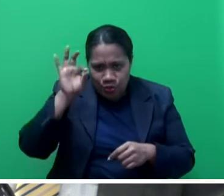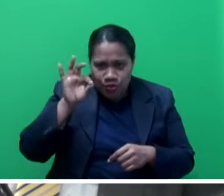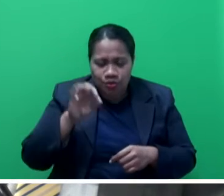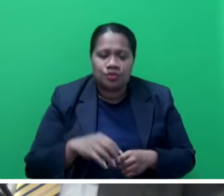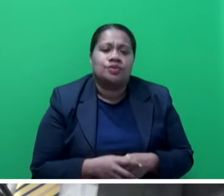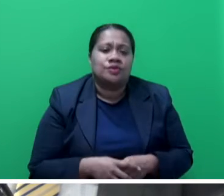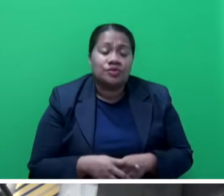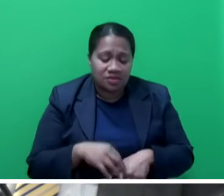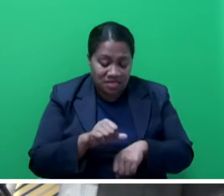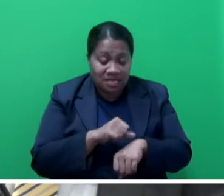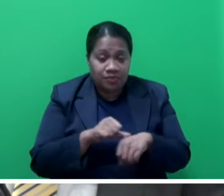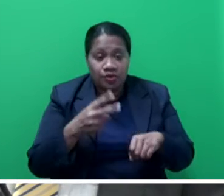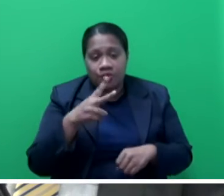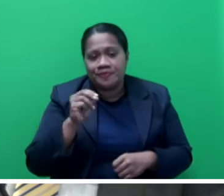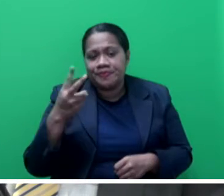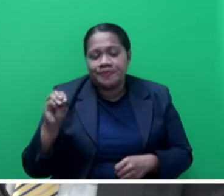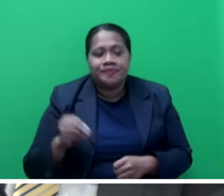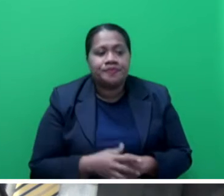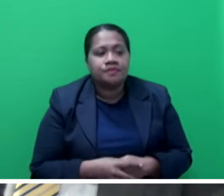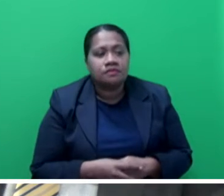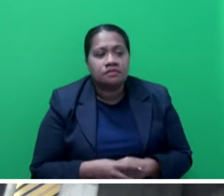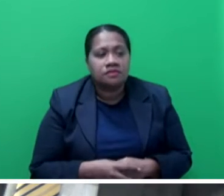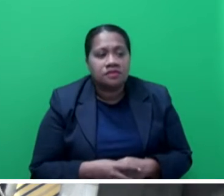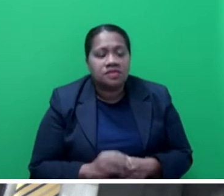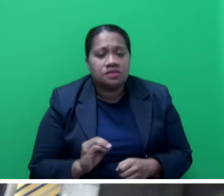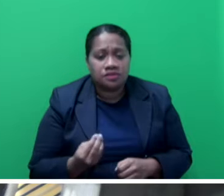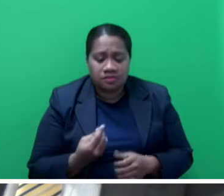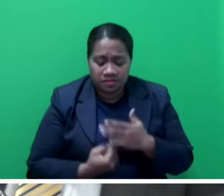2020. As of today, we have conducted a total of